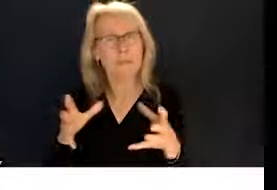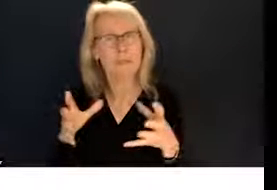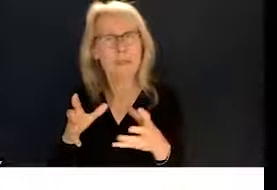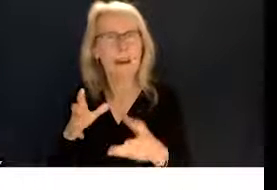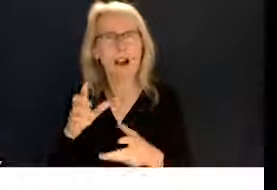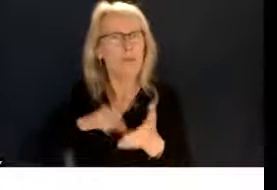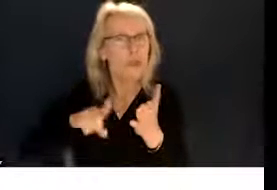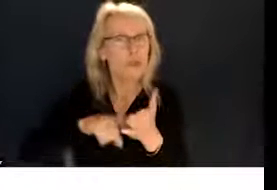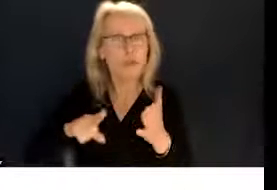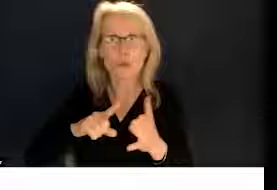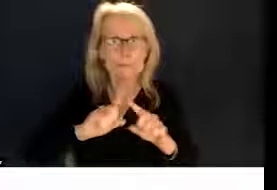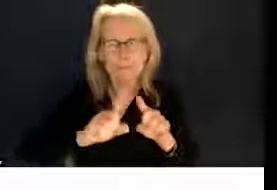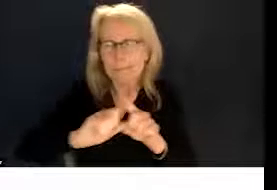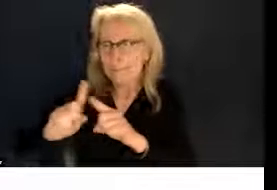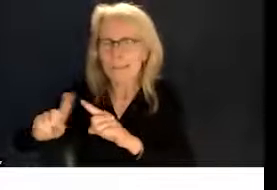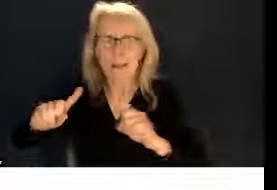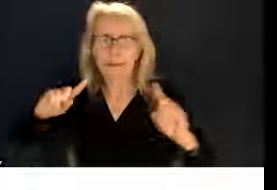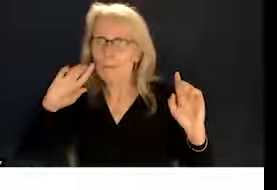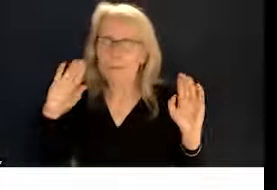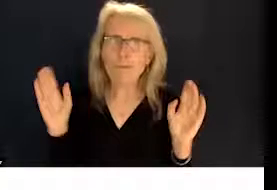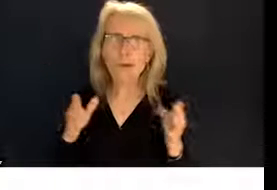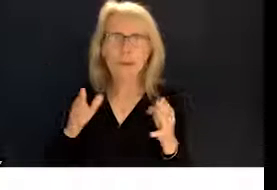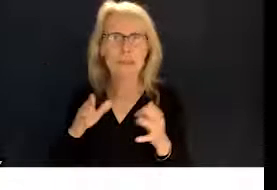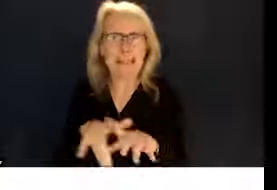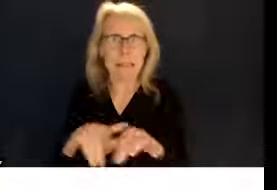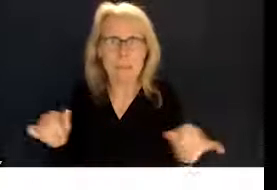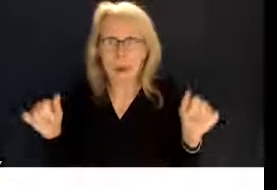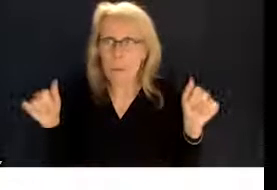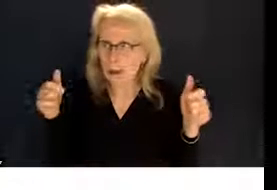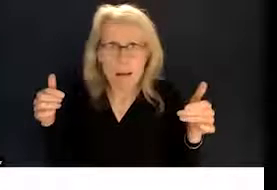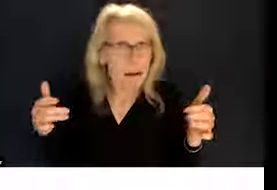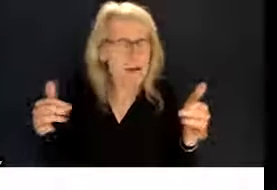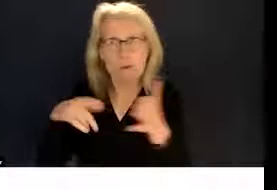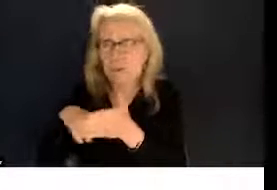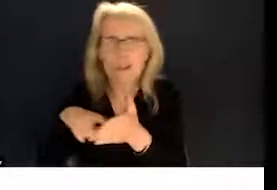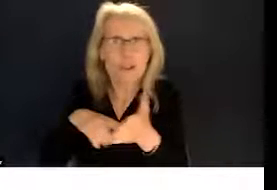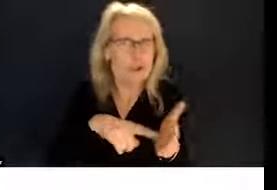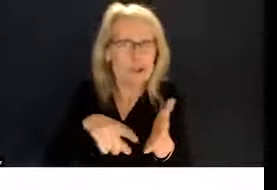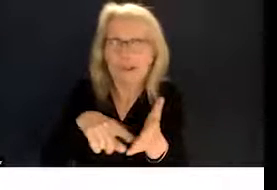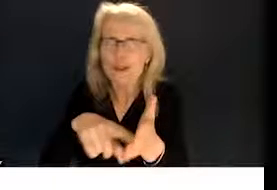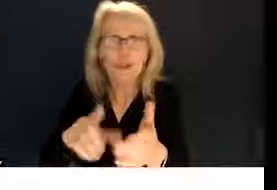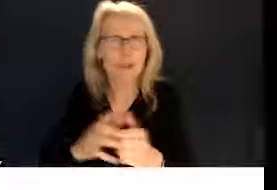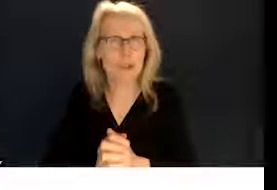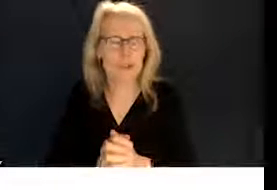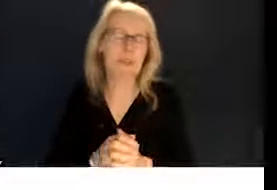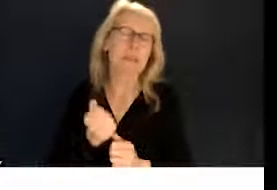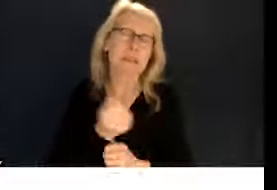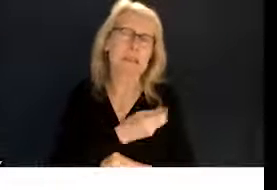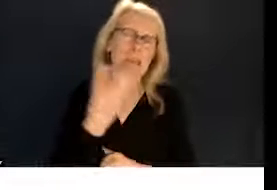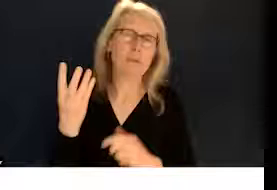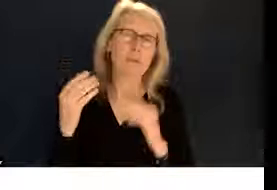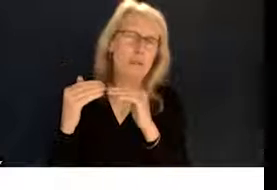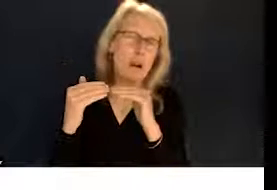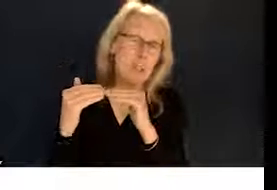of researchers and do it all together at the same time. So several colleagues and